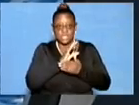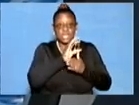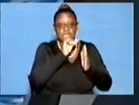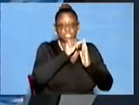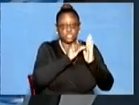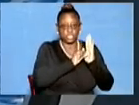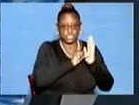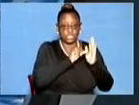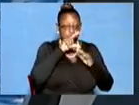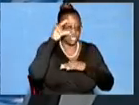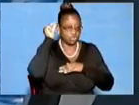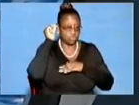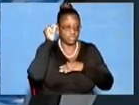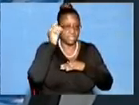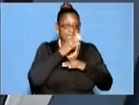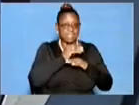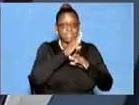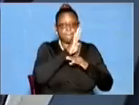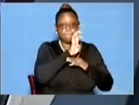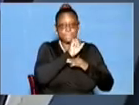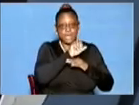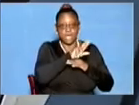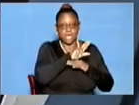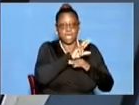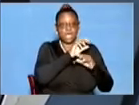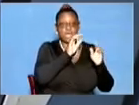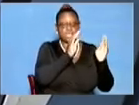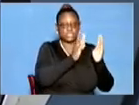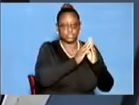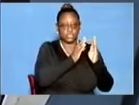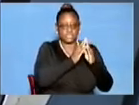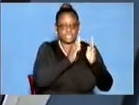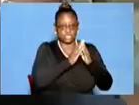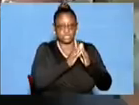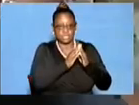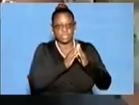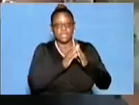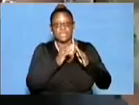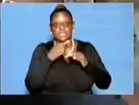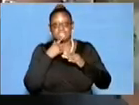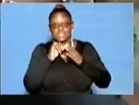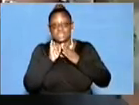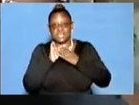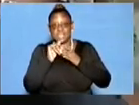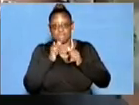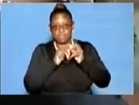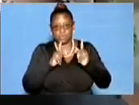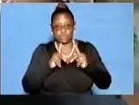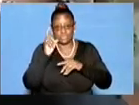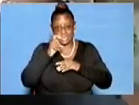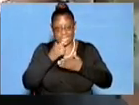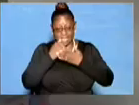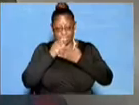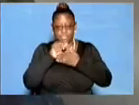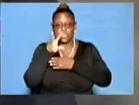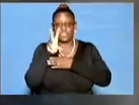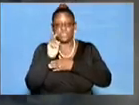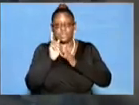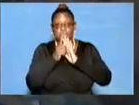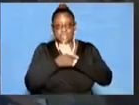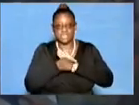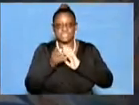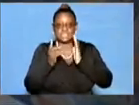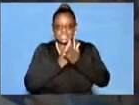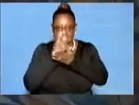General, and the Bahamas Bar Association. Those seeking legal advice receive 30-minute advisory sessions with